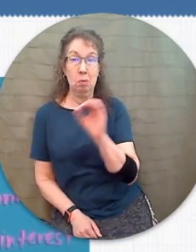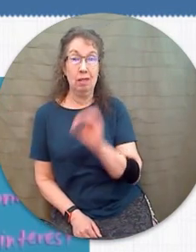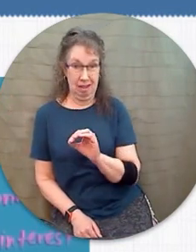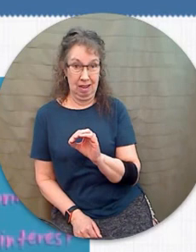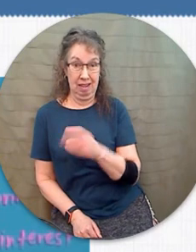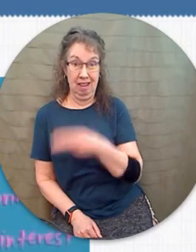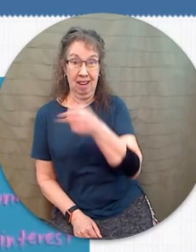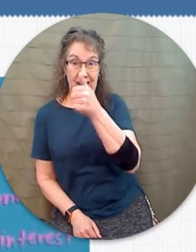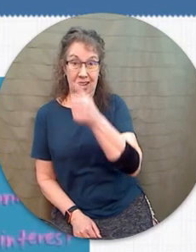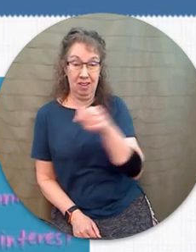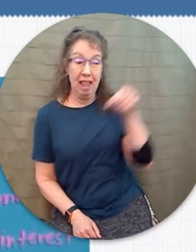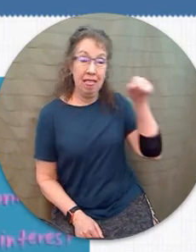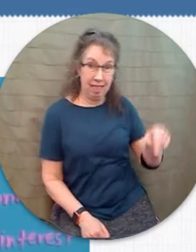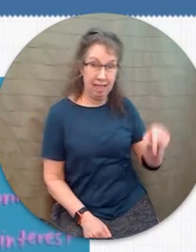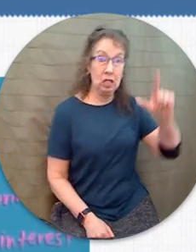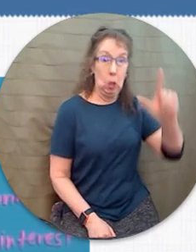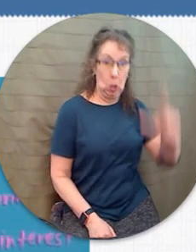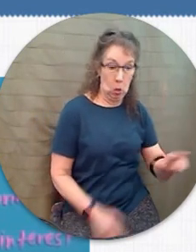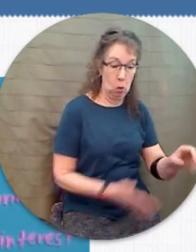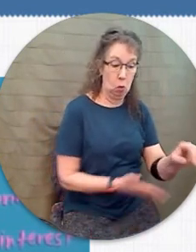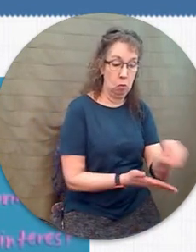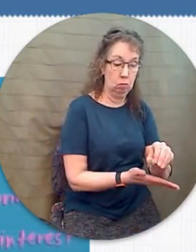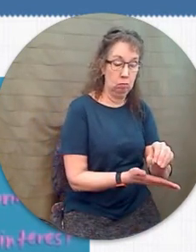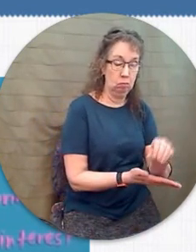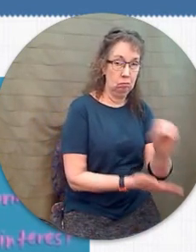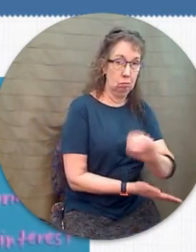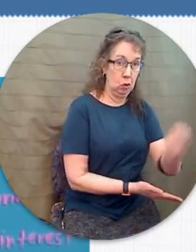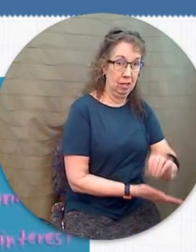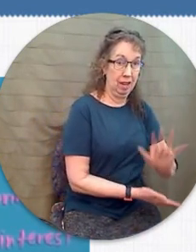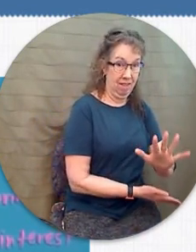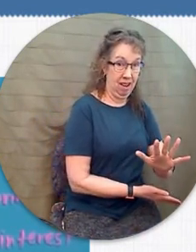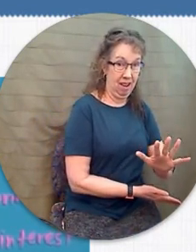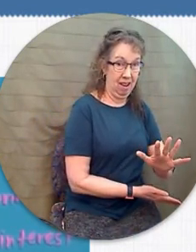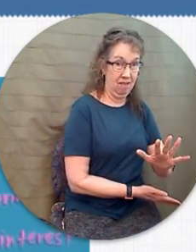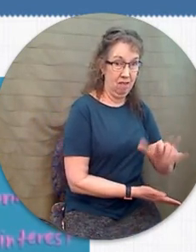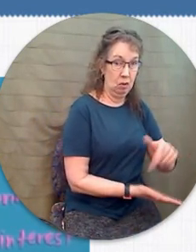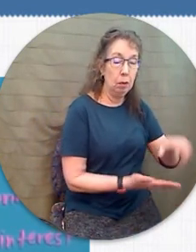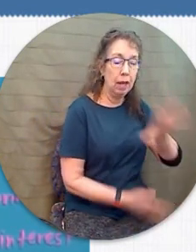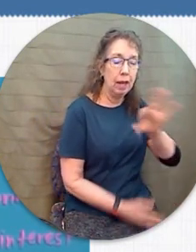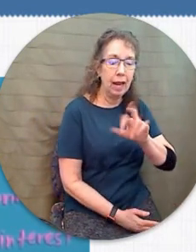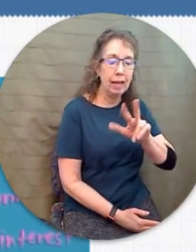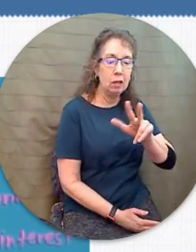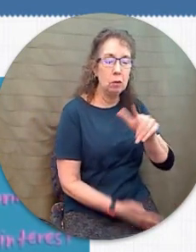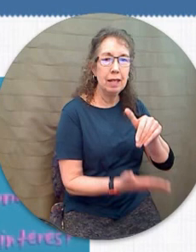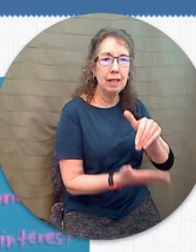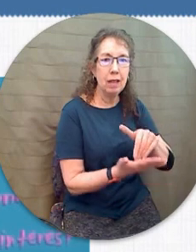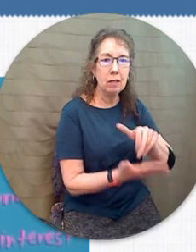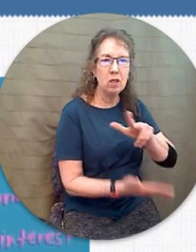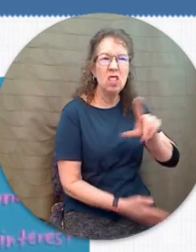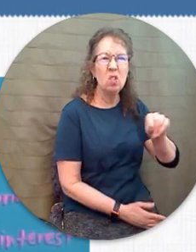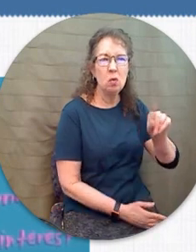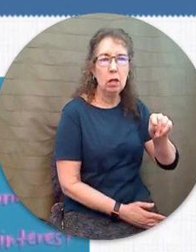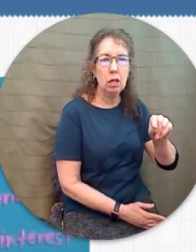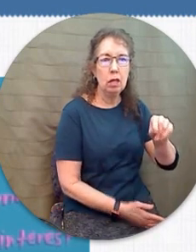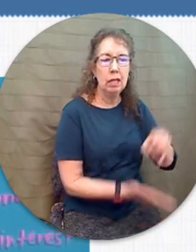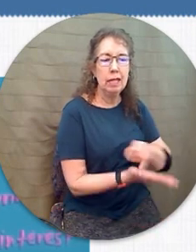This was $93,320 of interest that you paid over 30 years. What's it going to be with this one?